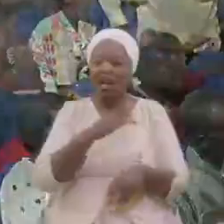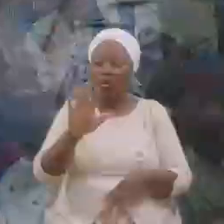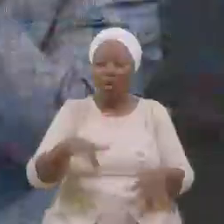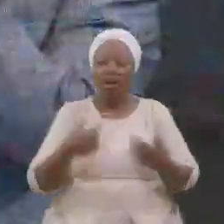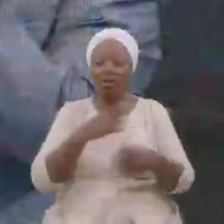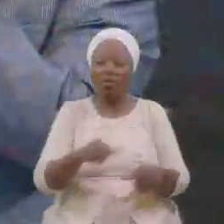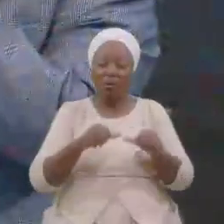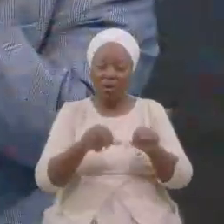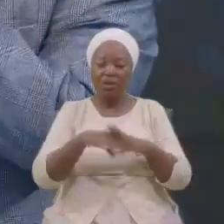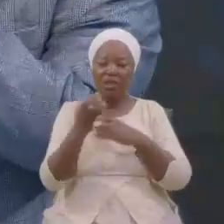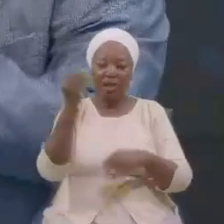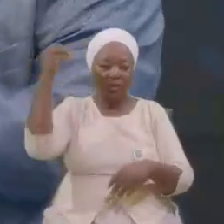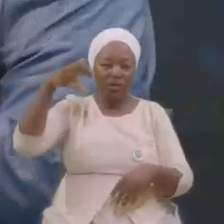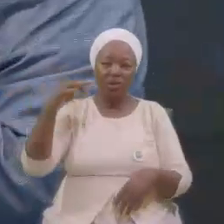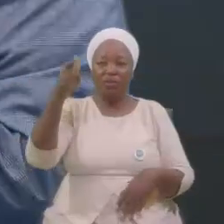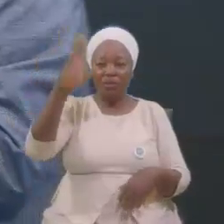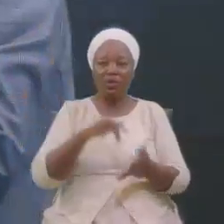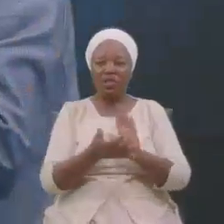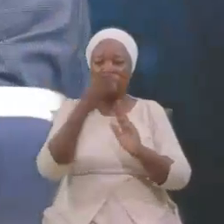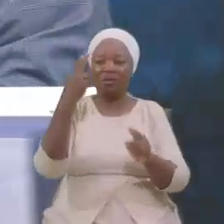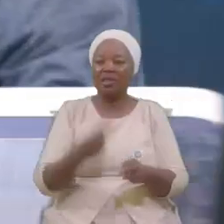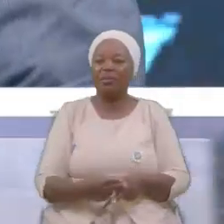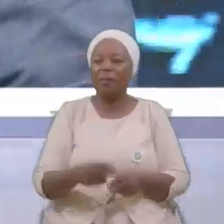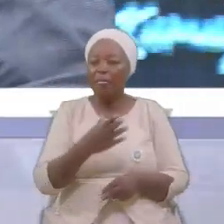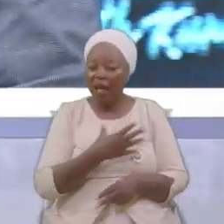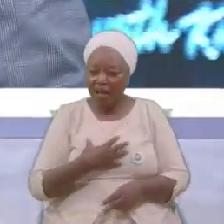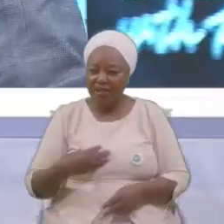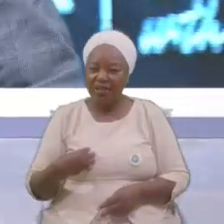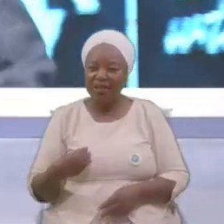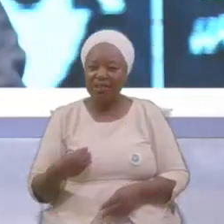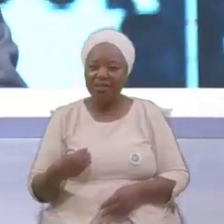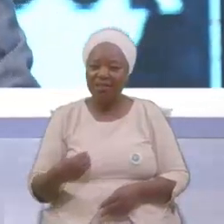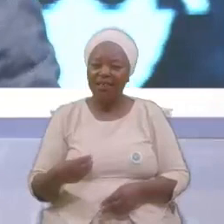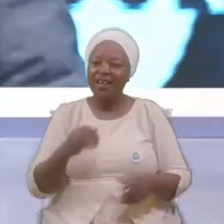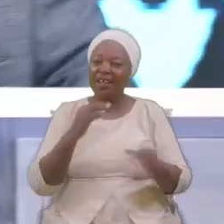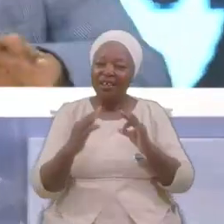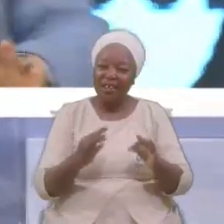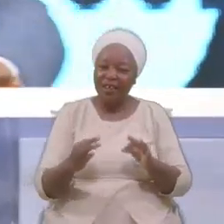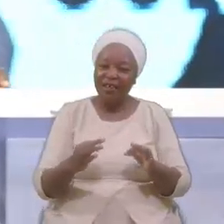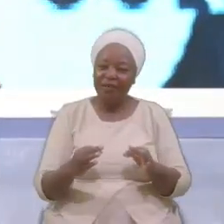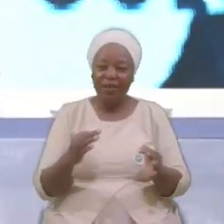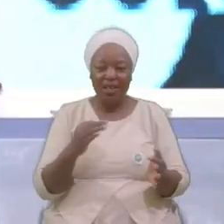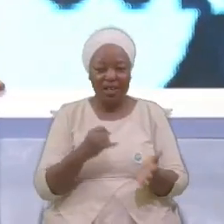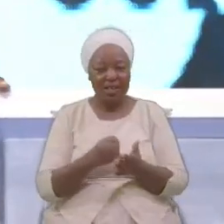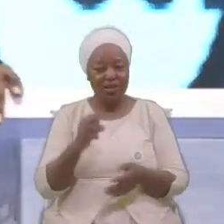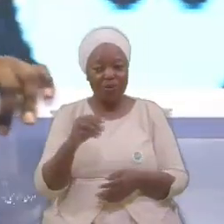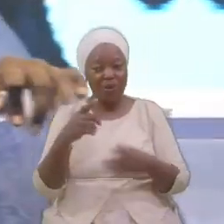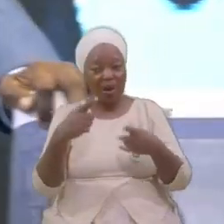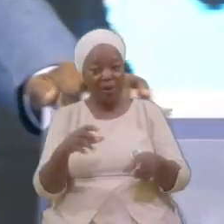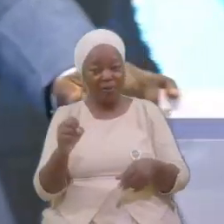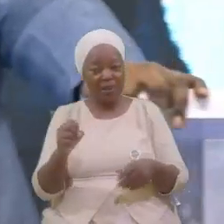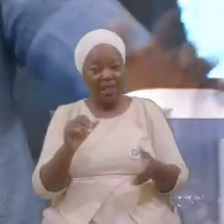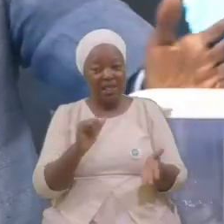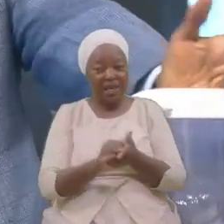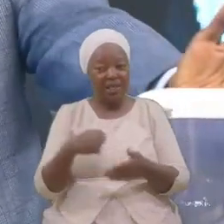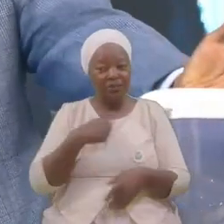the grace of God. And if it so happens that we don't meet